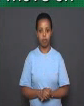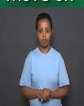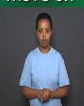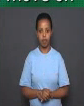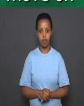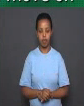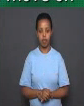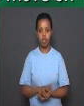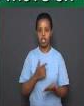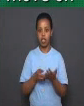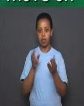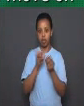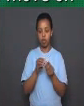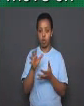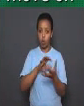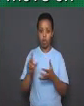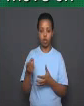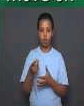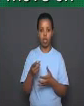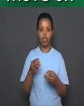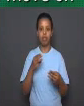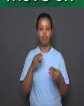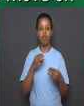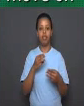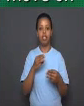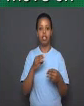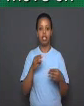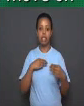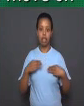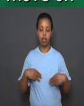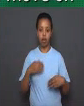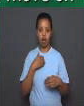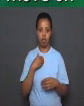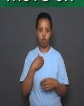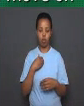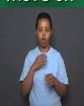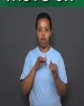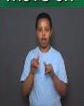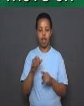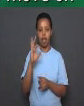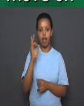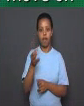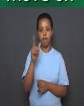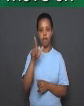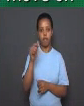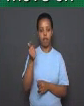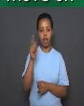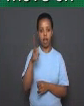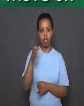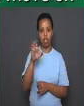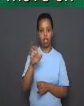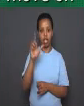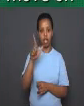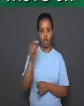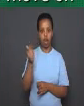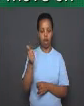They also form complex structures like flagella and cilia that are